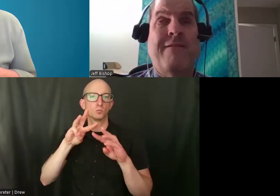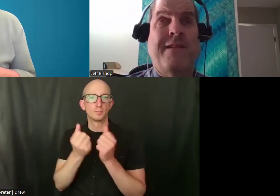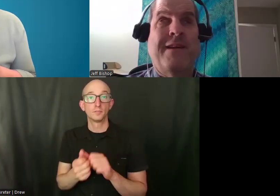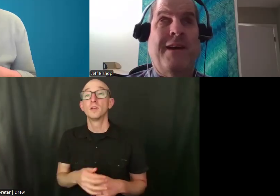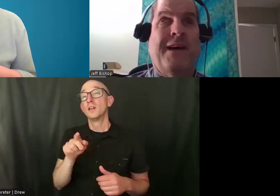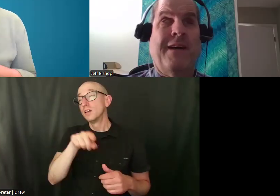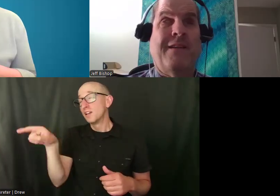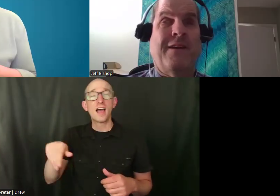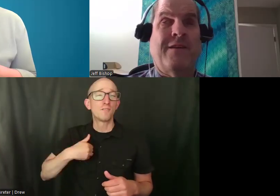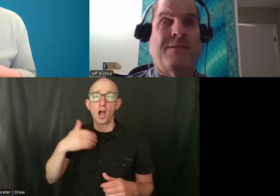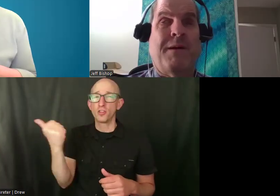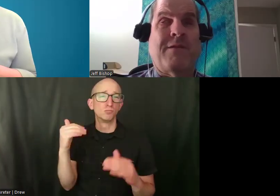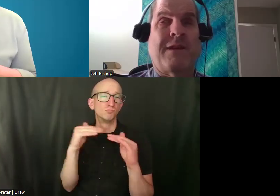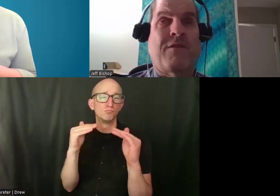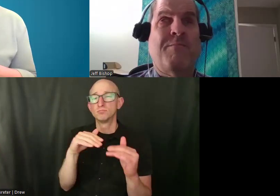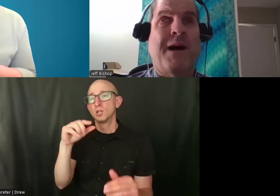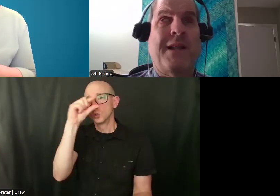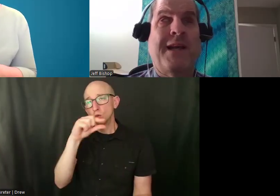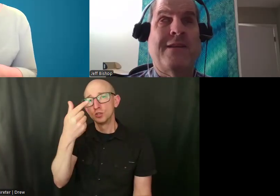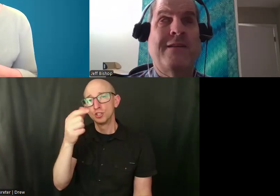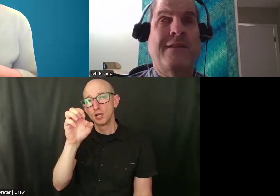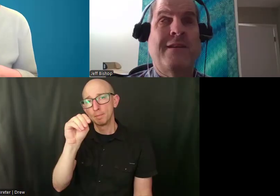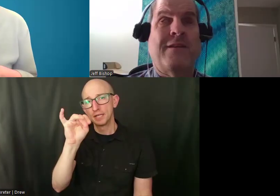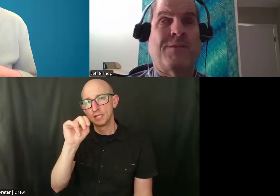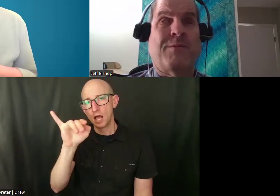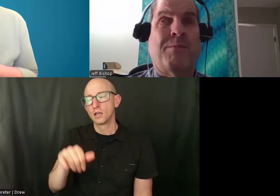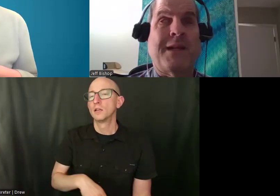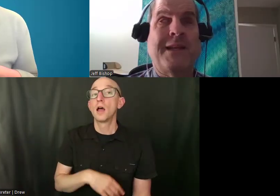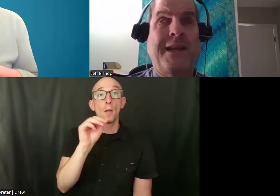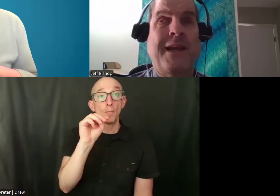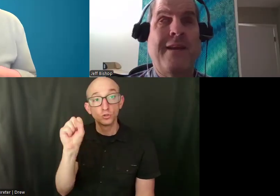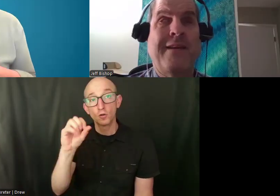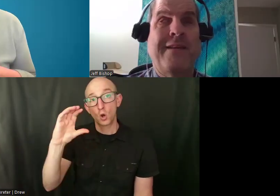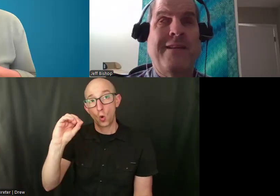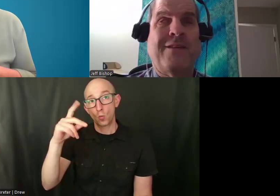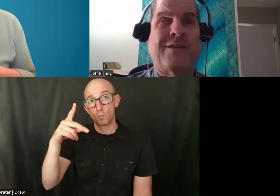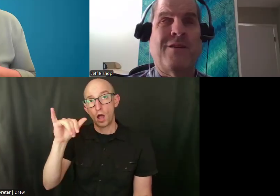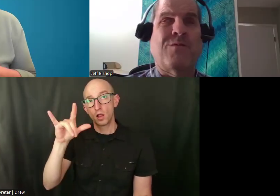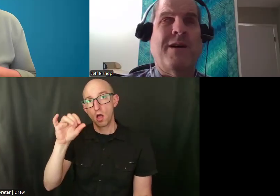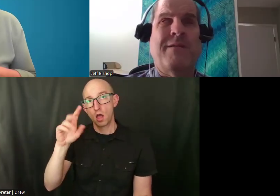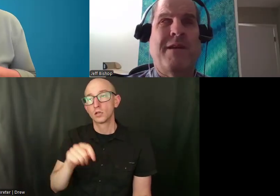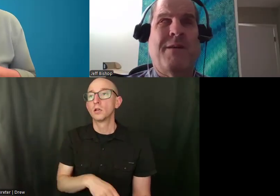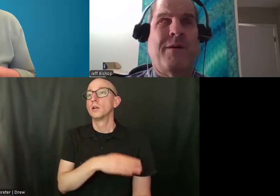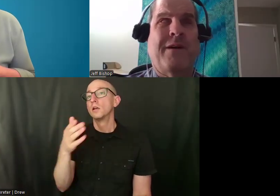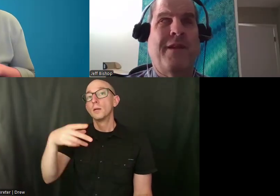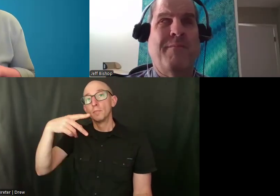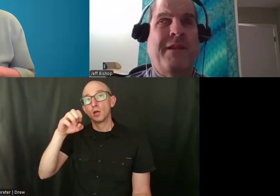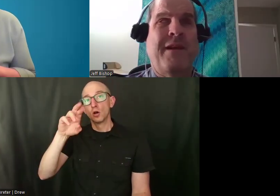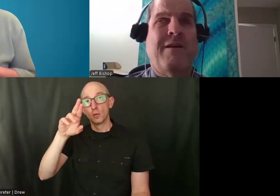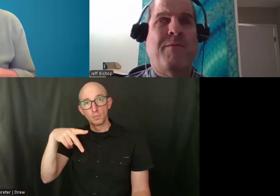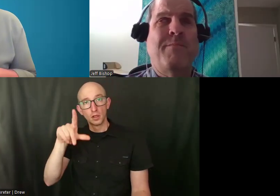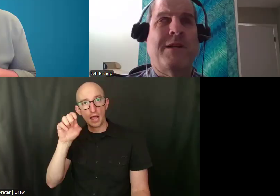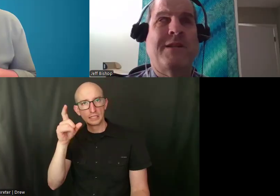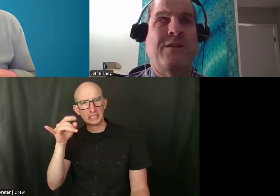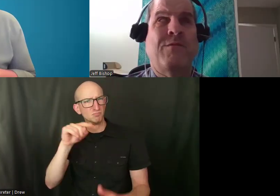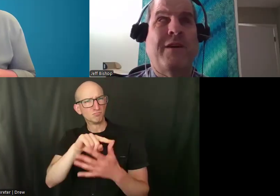Gemini, there's Microsoft Copilot, there's Perplexity. There's quite a number of them, and they